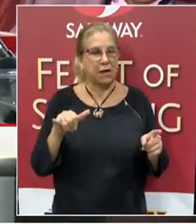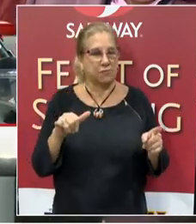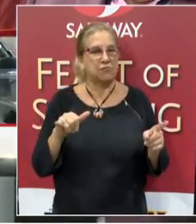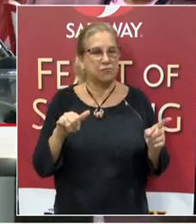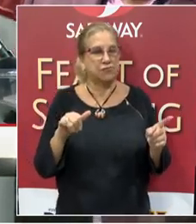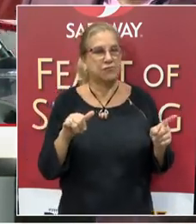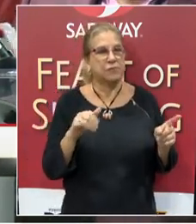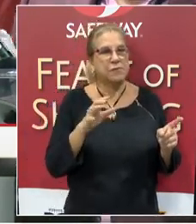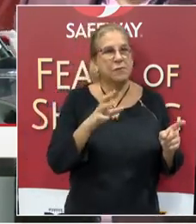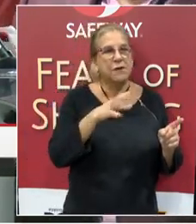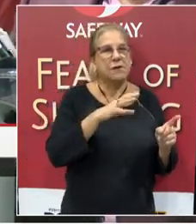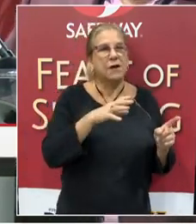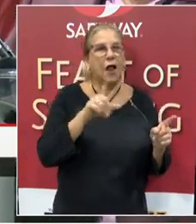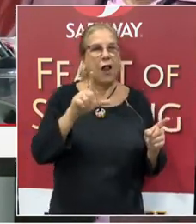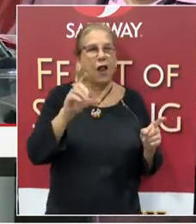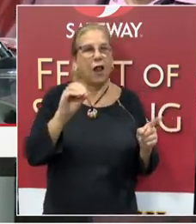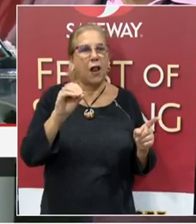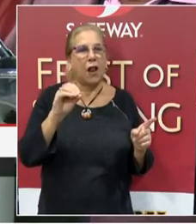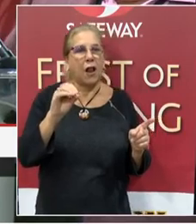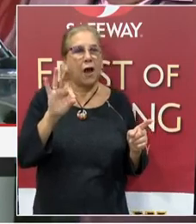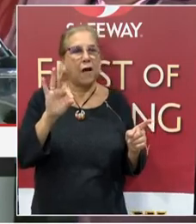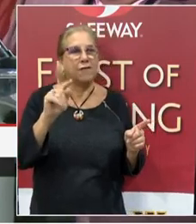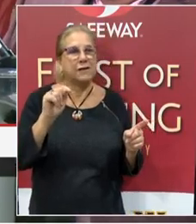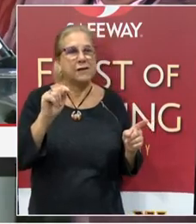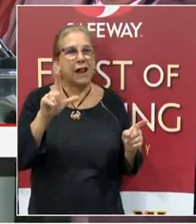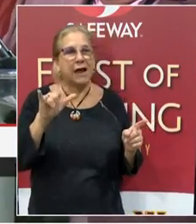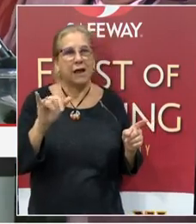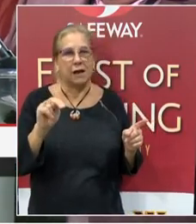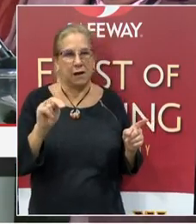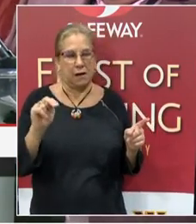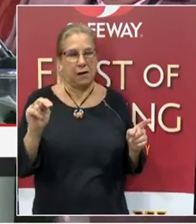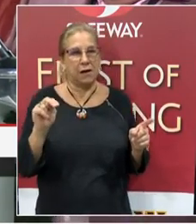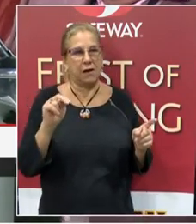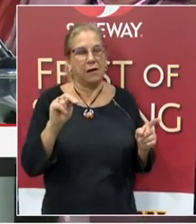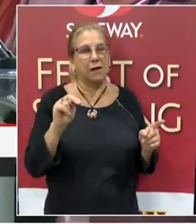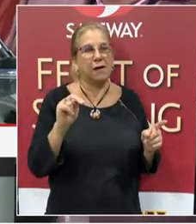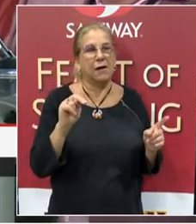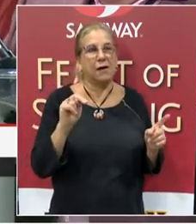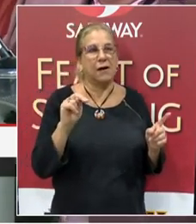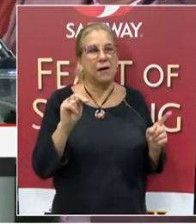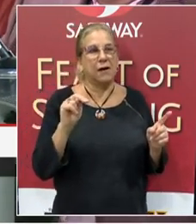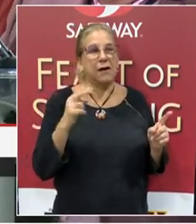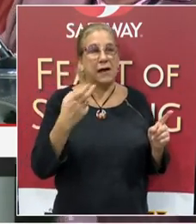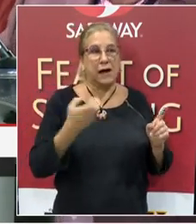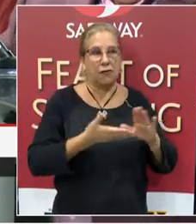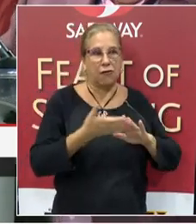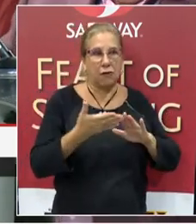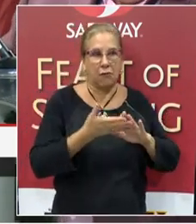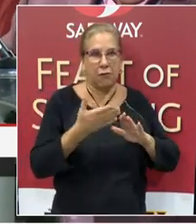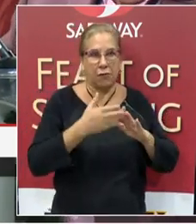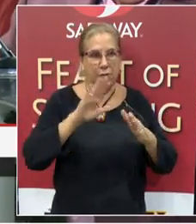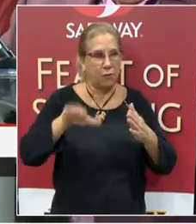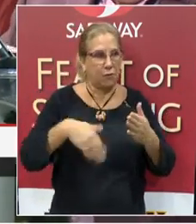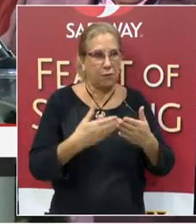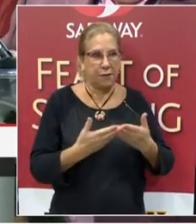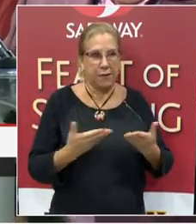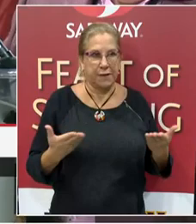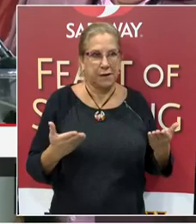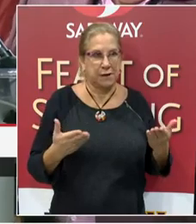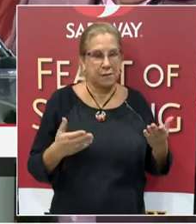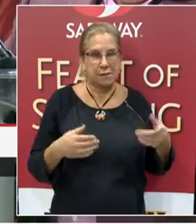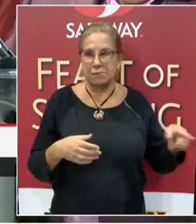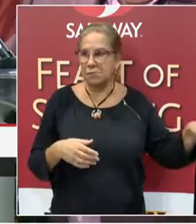of Sharing. But we have a very special guest who represents our city, who is the mayor